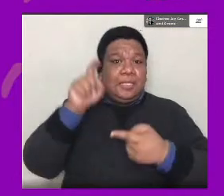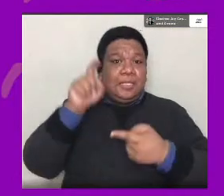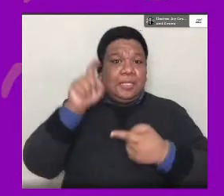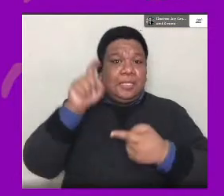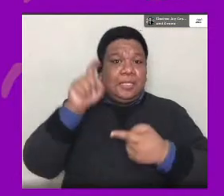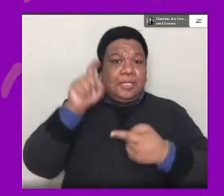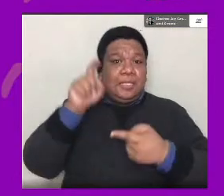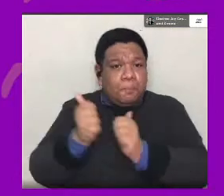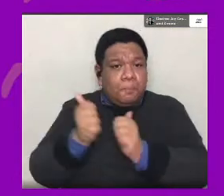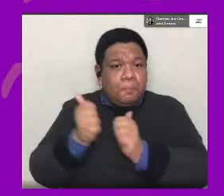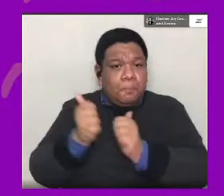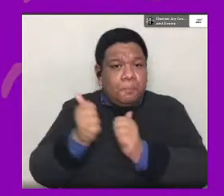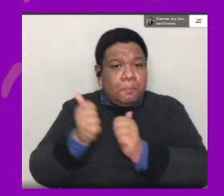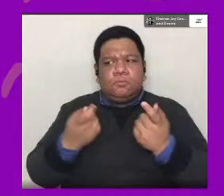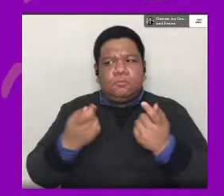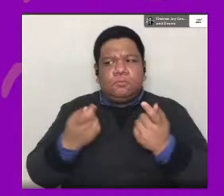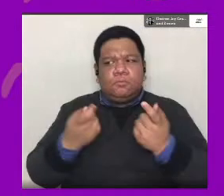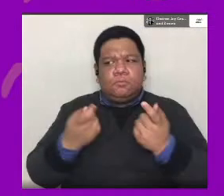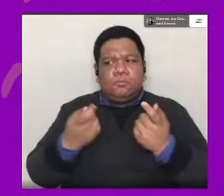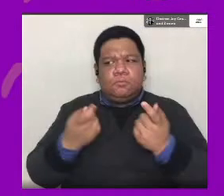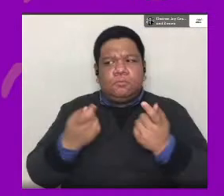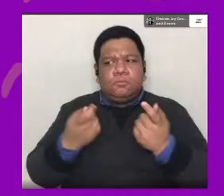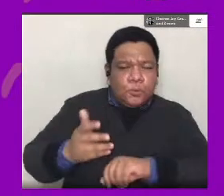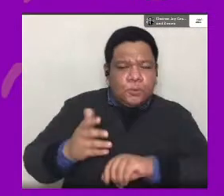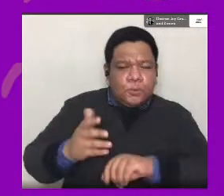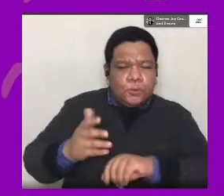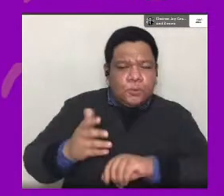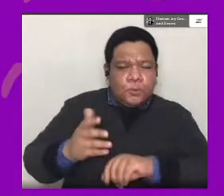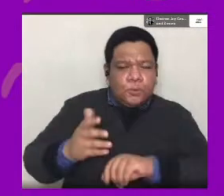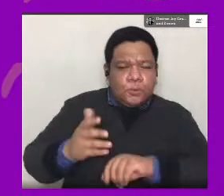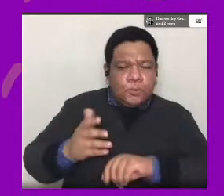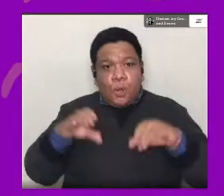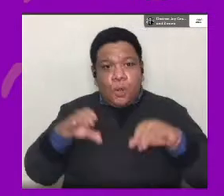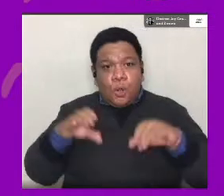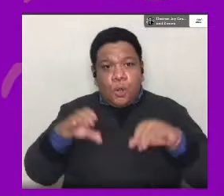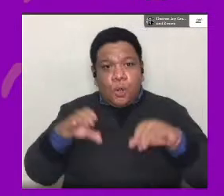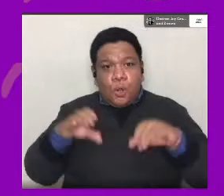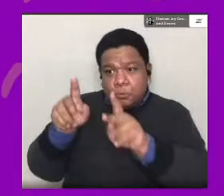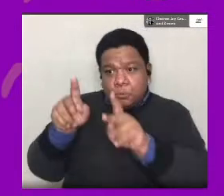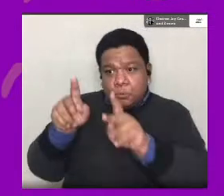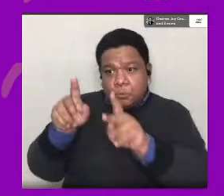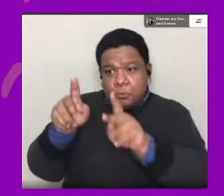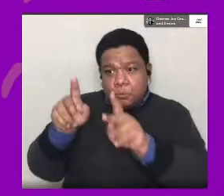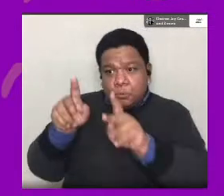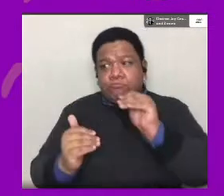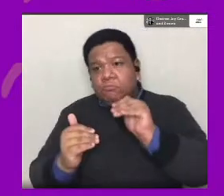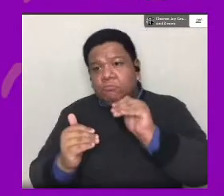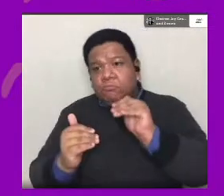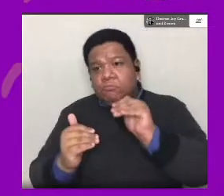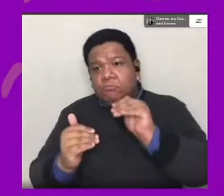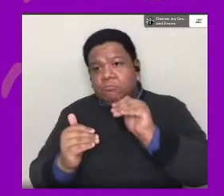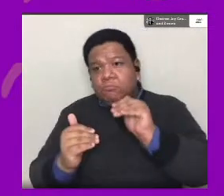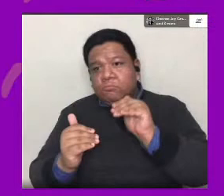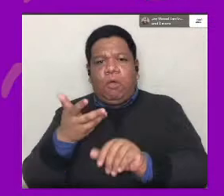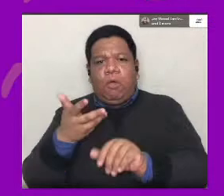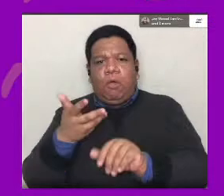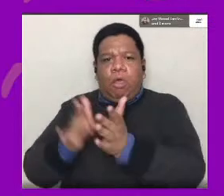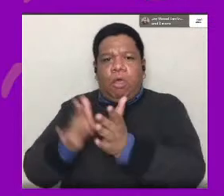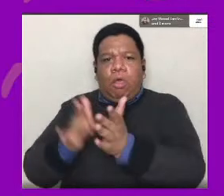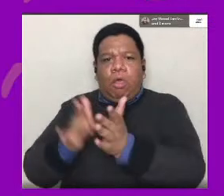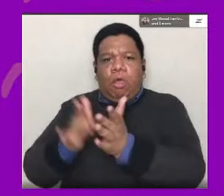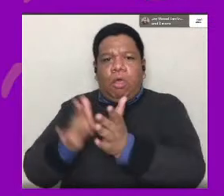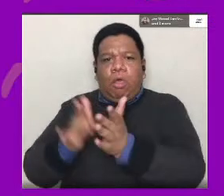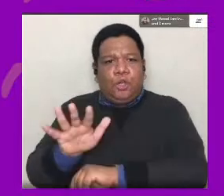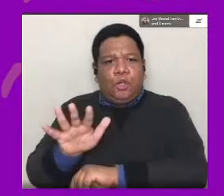abuse by aid workers of a person in a position of relative vulnerability for sexual purposes,